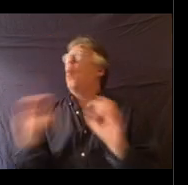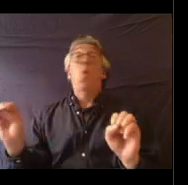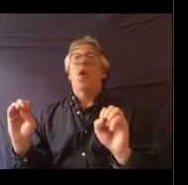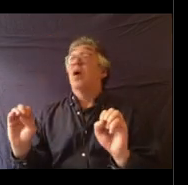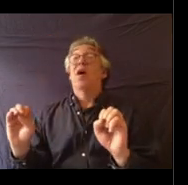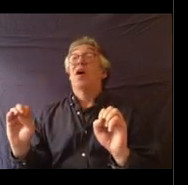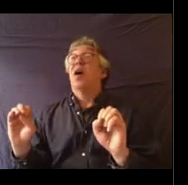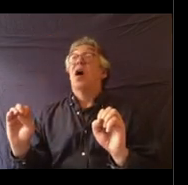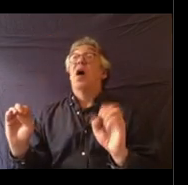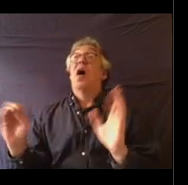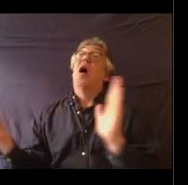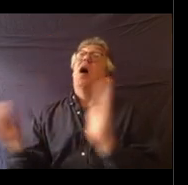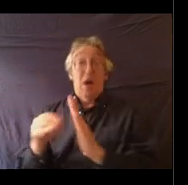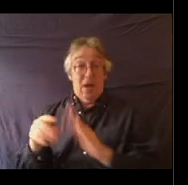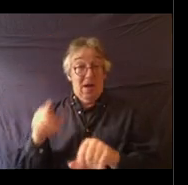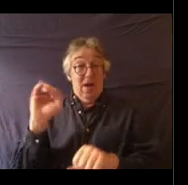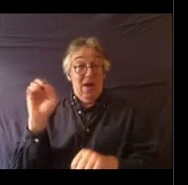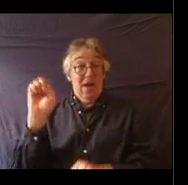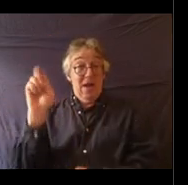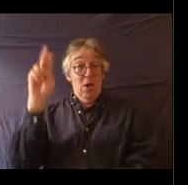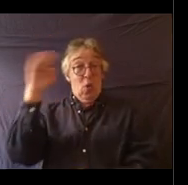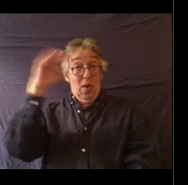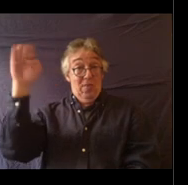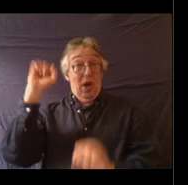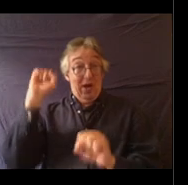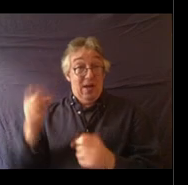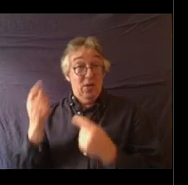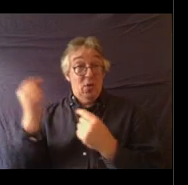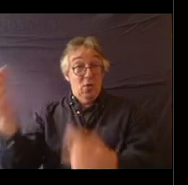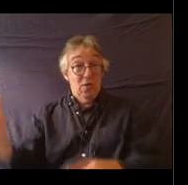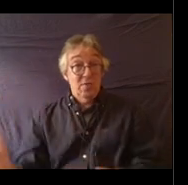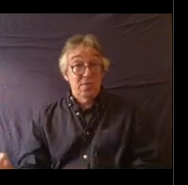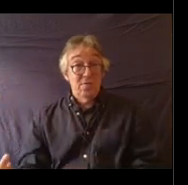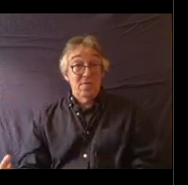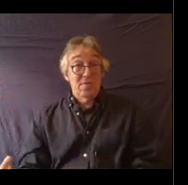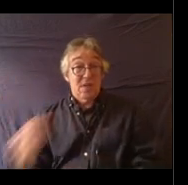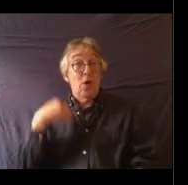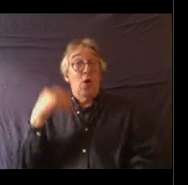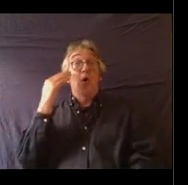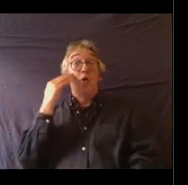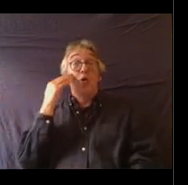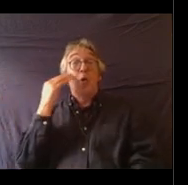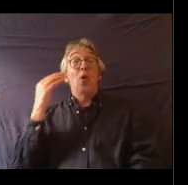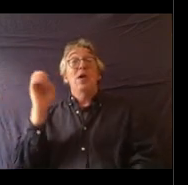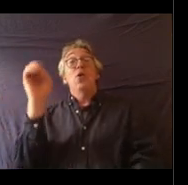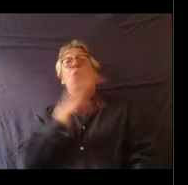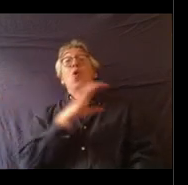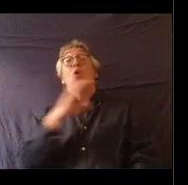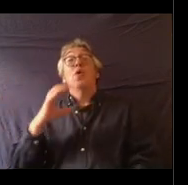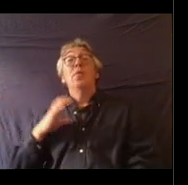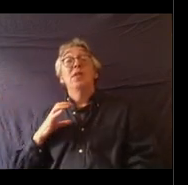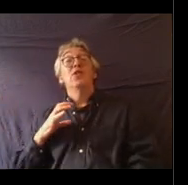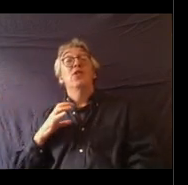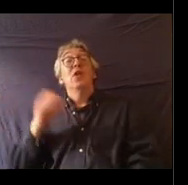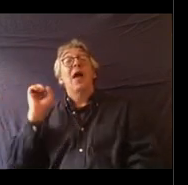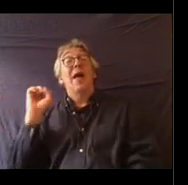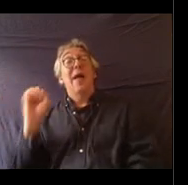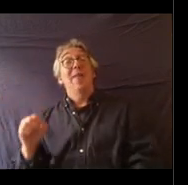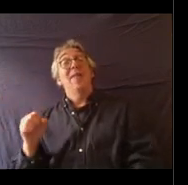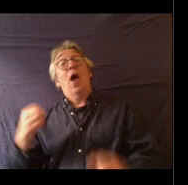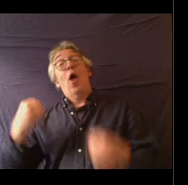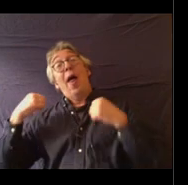EU level? Infringement procedure is only an option after a couple of years, after first making a report. So I think these are actually